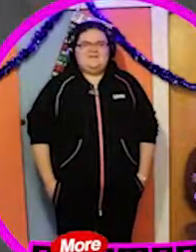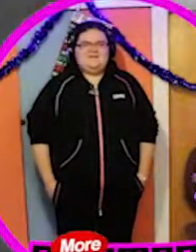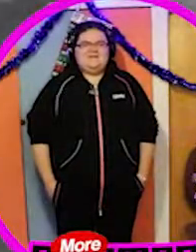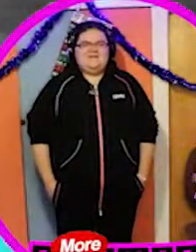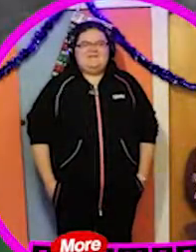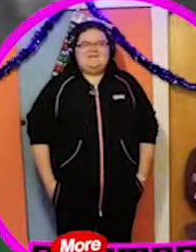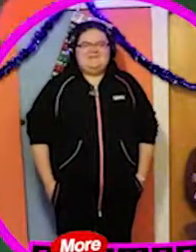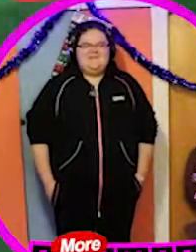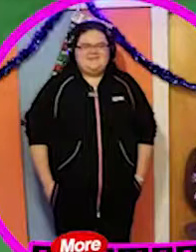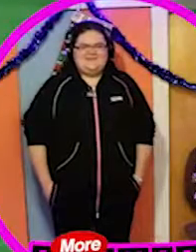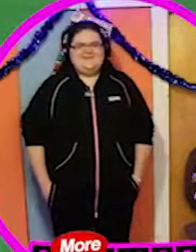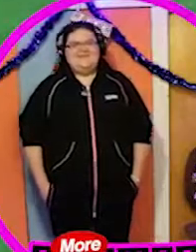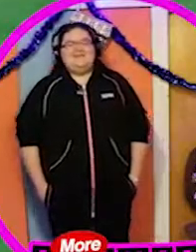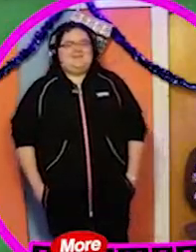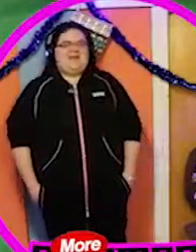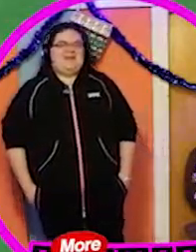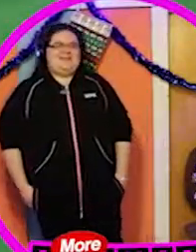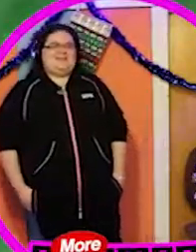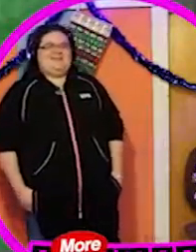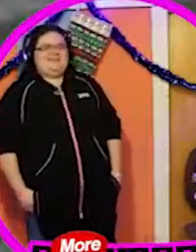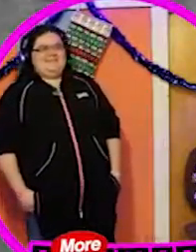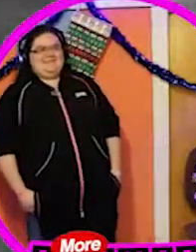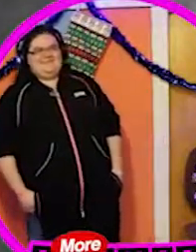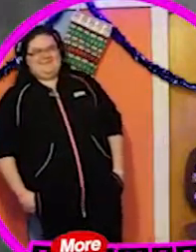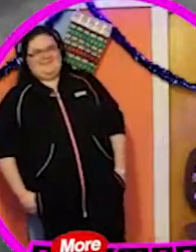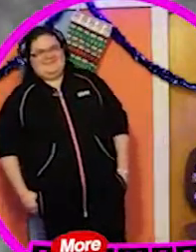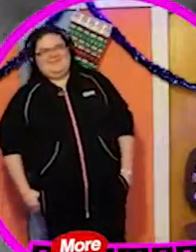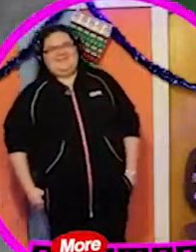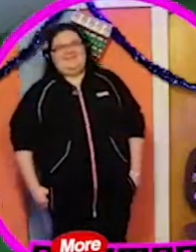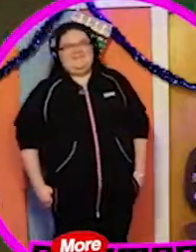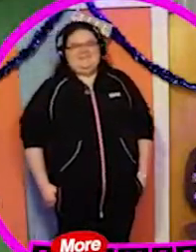Time to stick something up. JJ's been holding the stick.